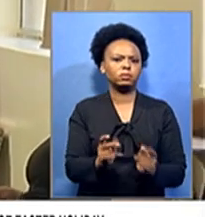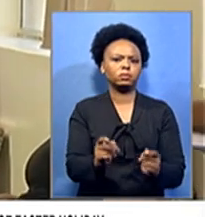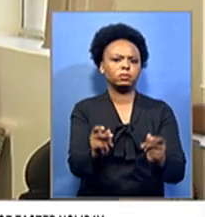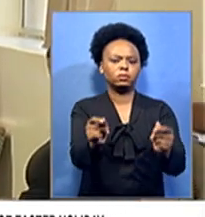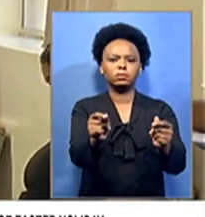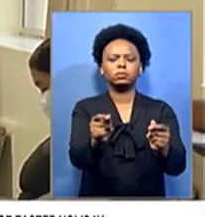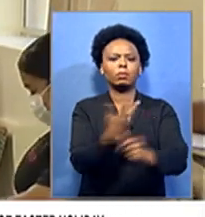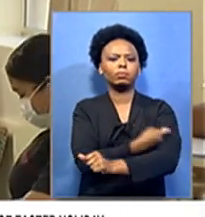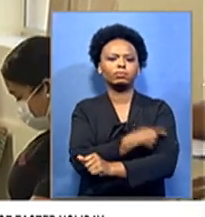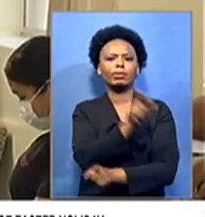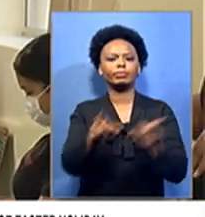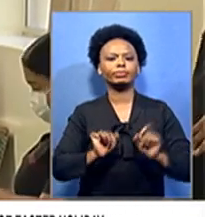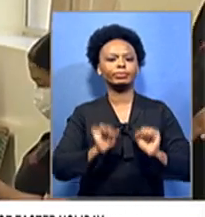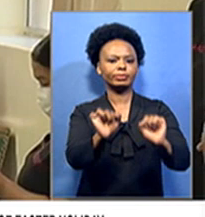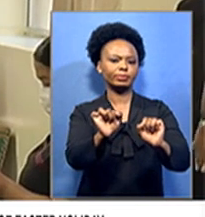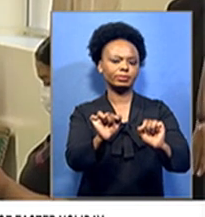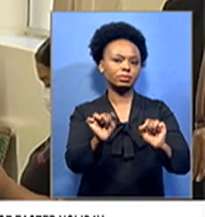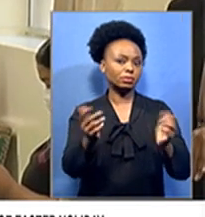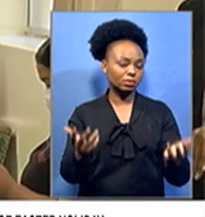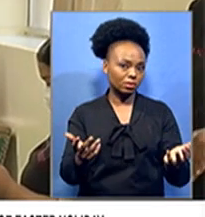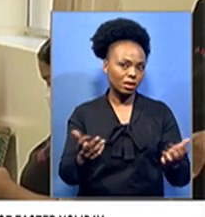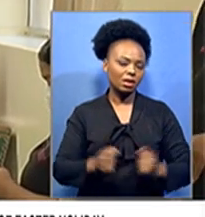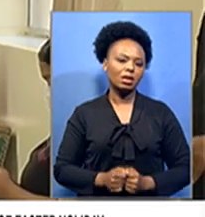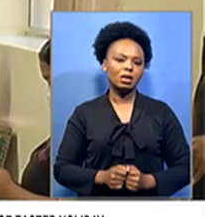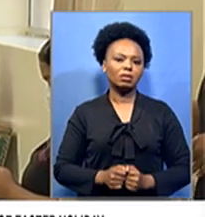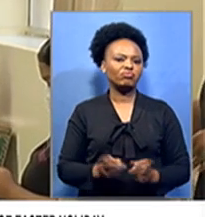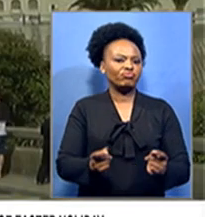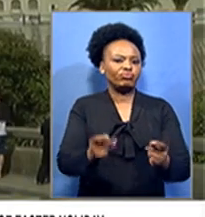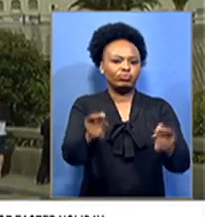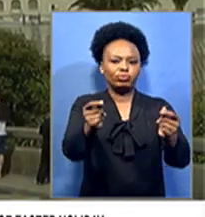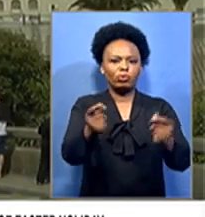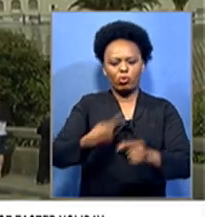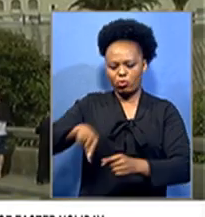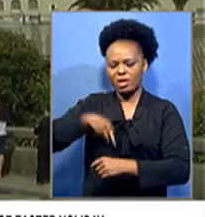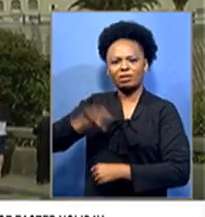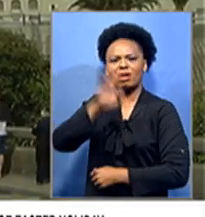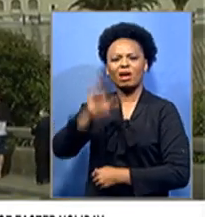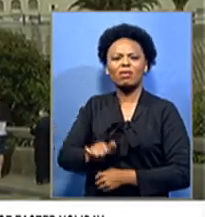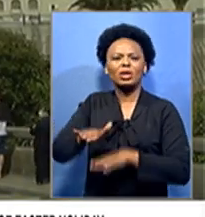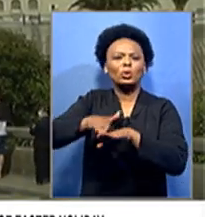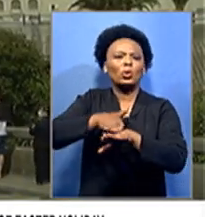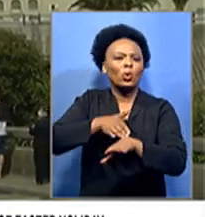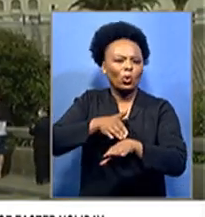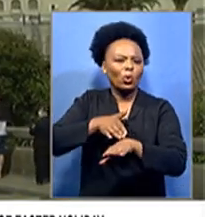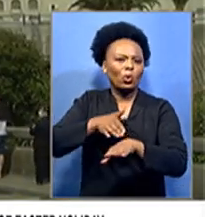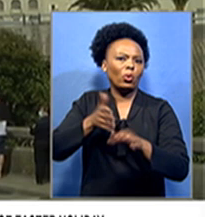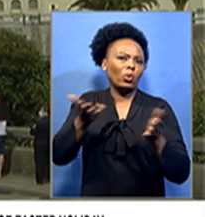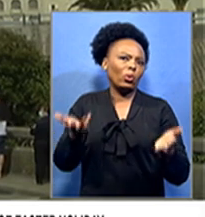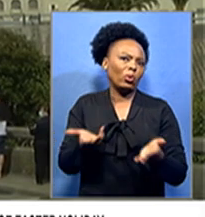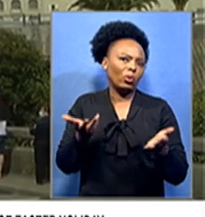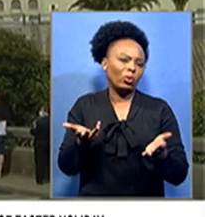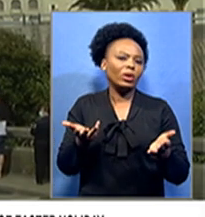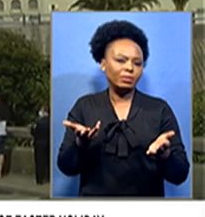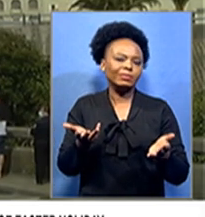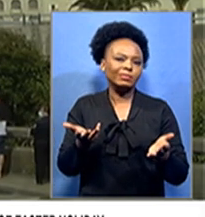vaccinating the citizens of that country, I mean, they far surpass us, and we are, they're days where we don't even administer